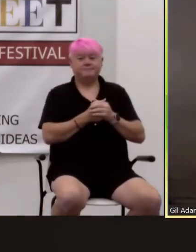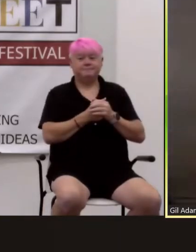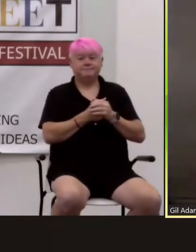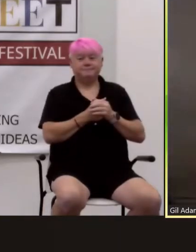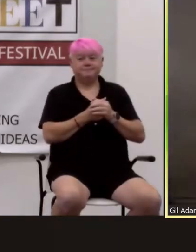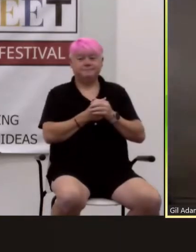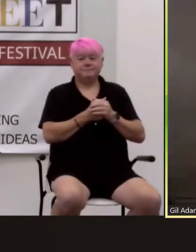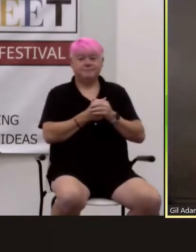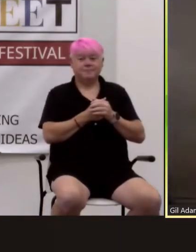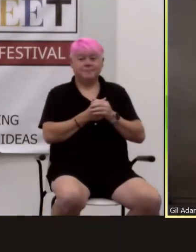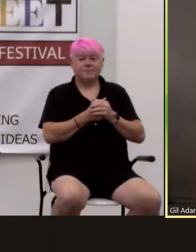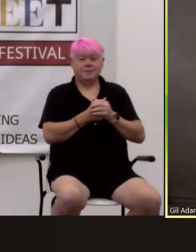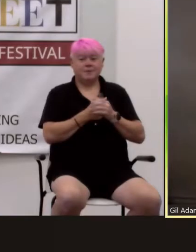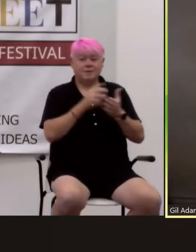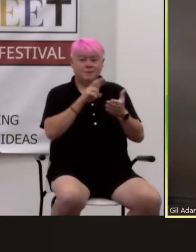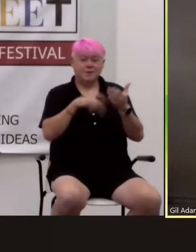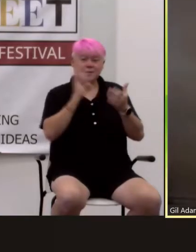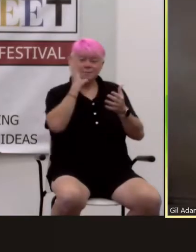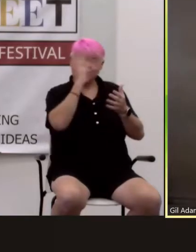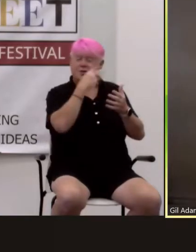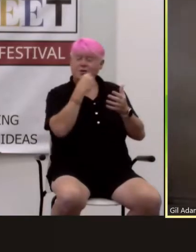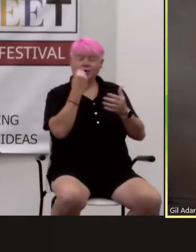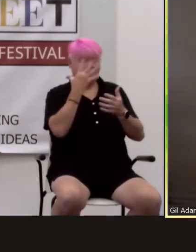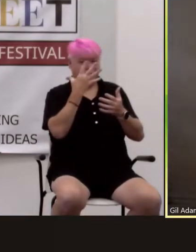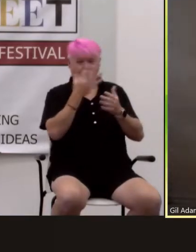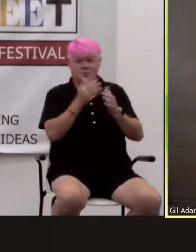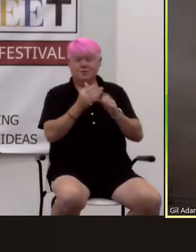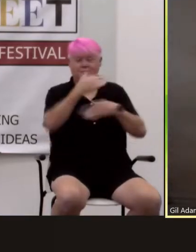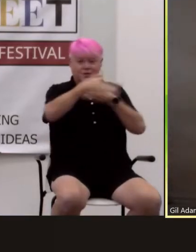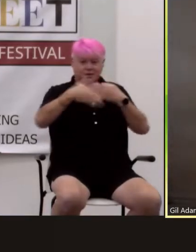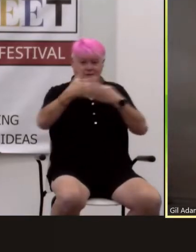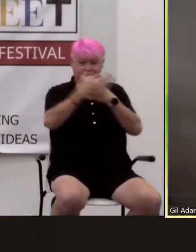has a really beautiful cover. Is it reversed?